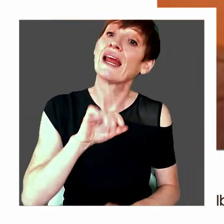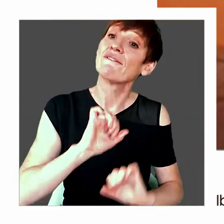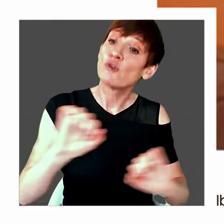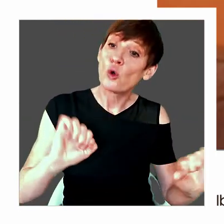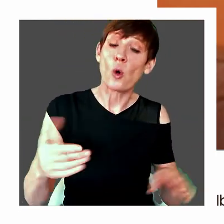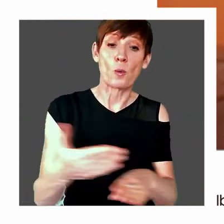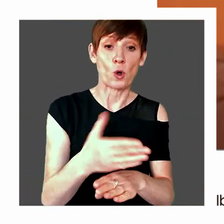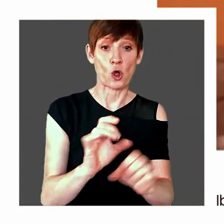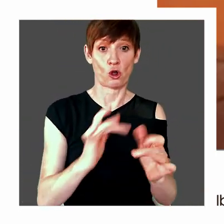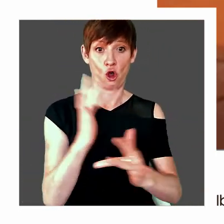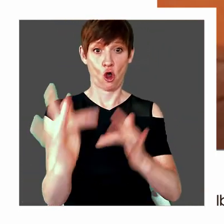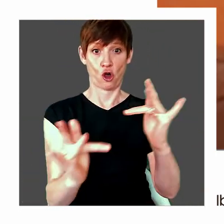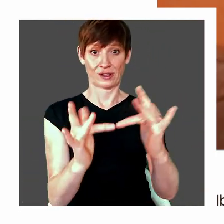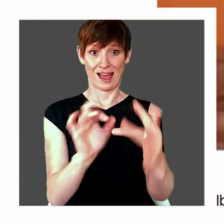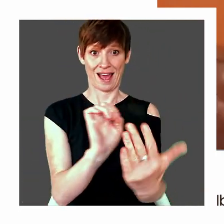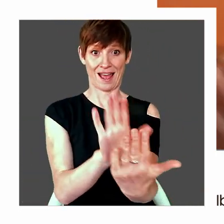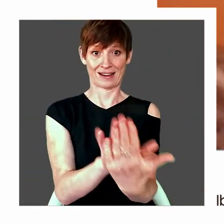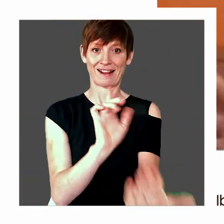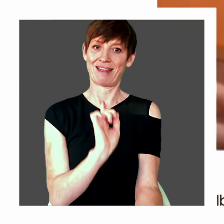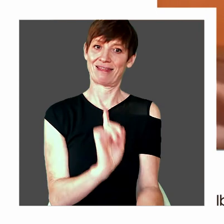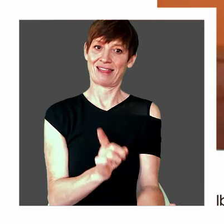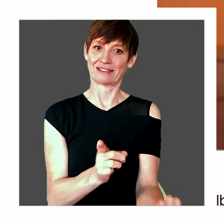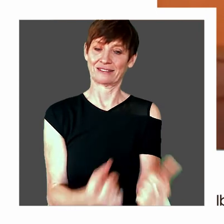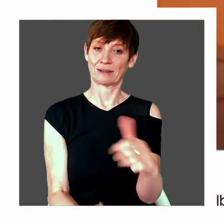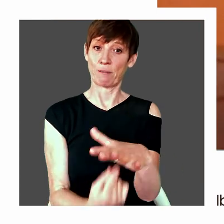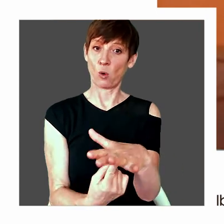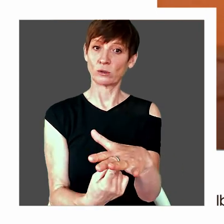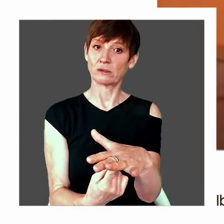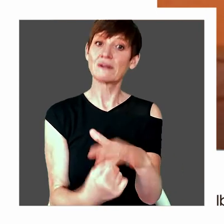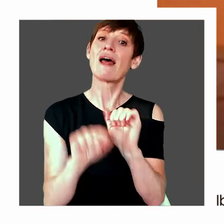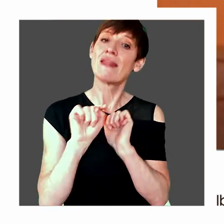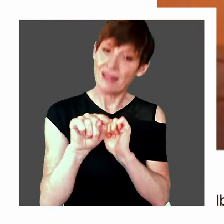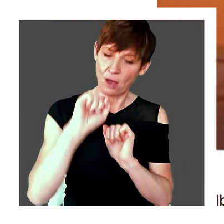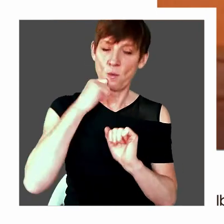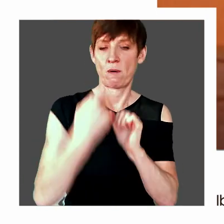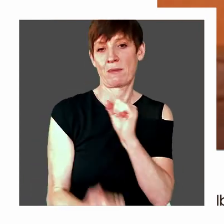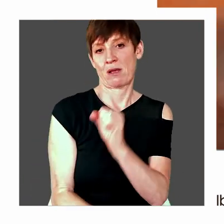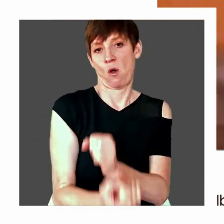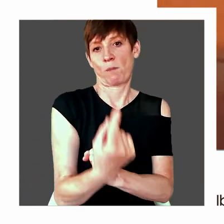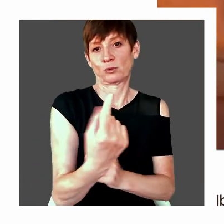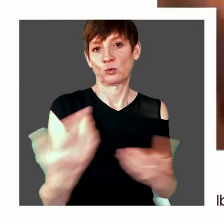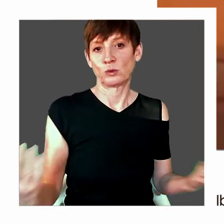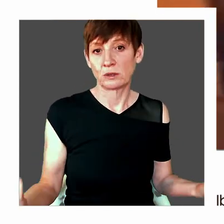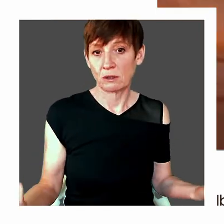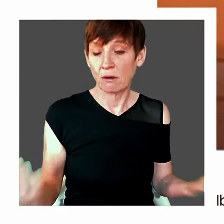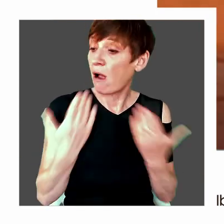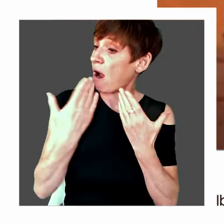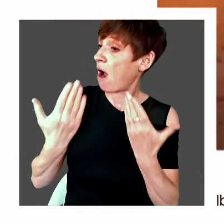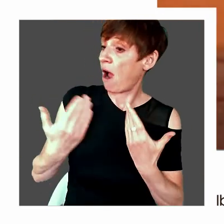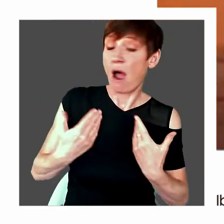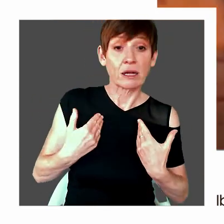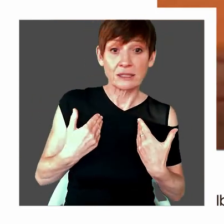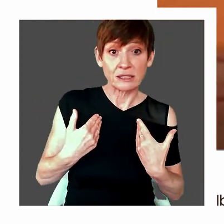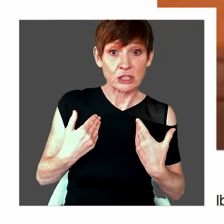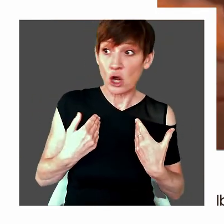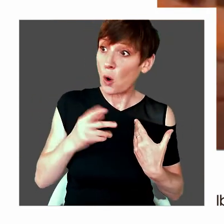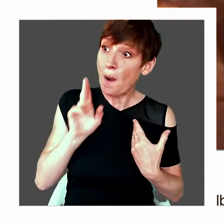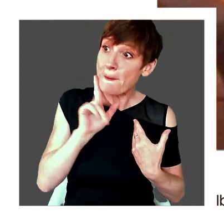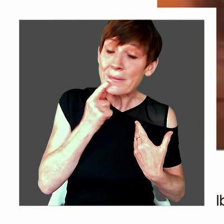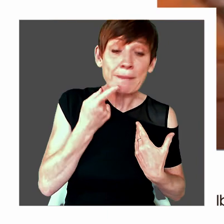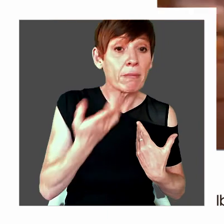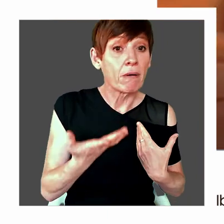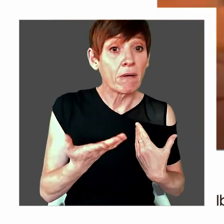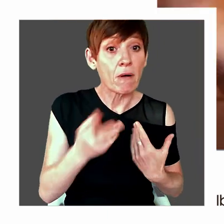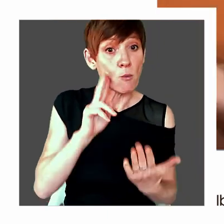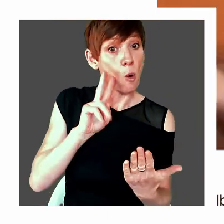online, that is where the opportunity will come. Like, I didn't know that my stuff was like being rotated on Pinterest,